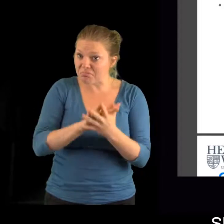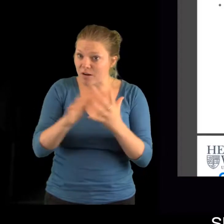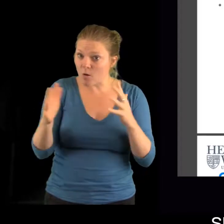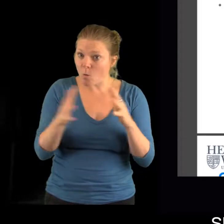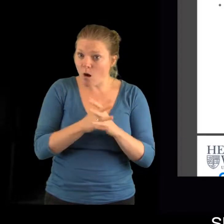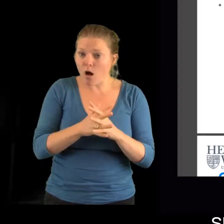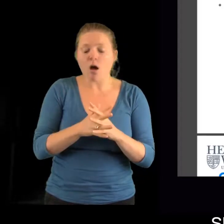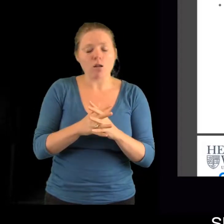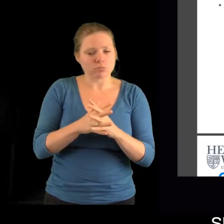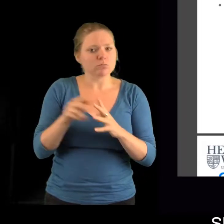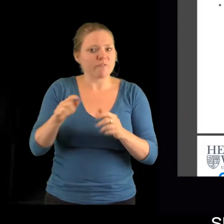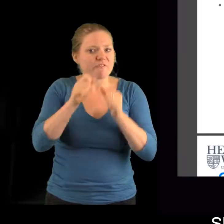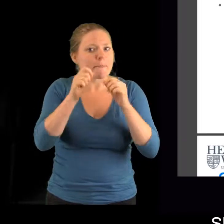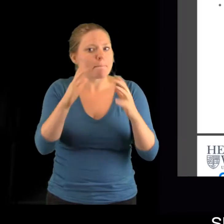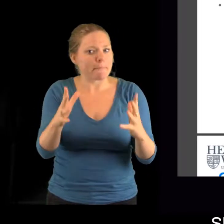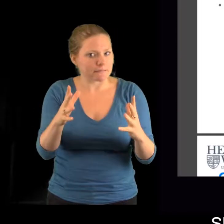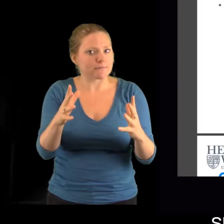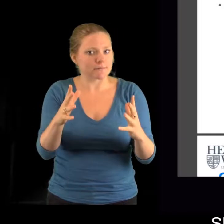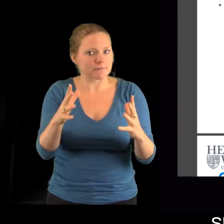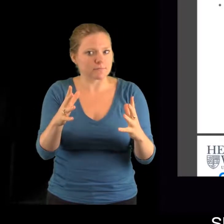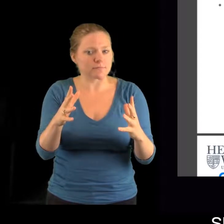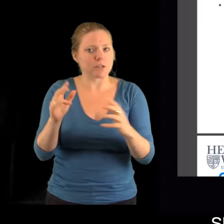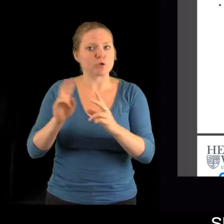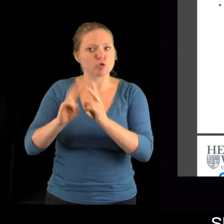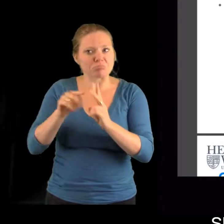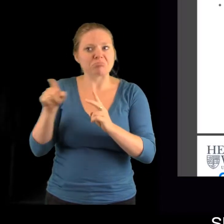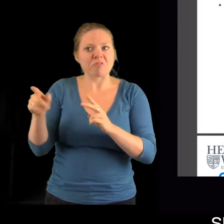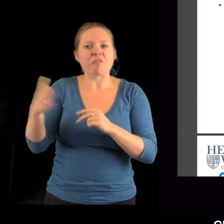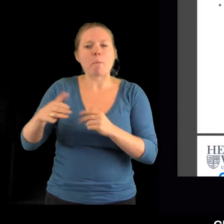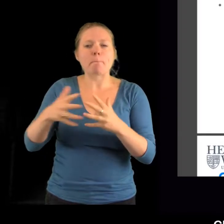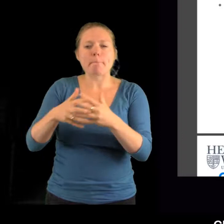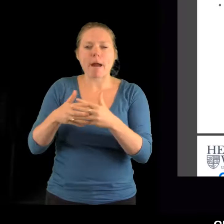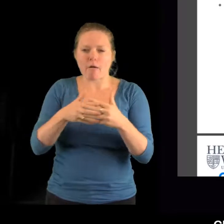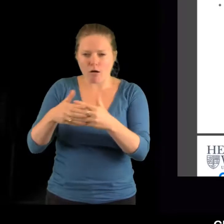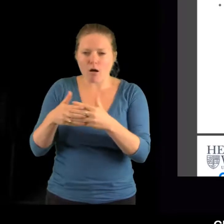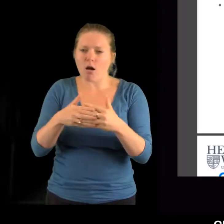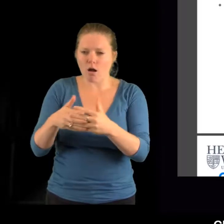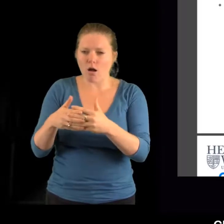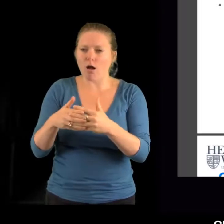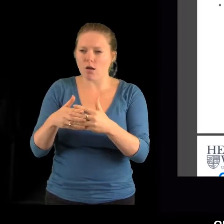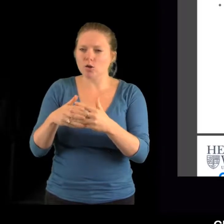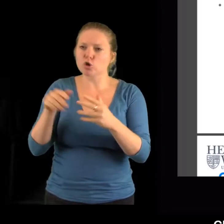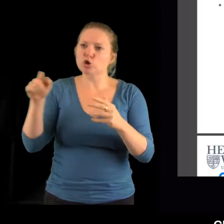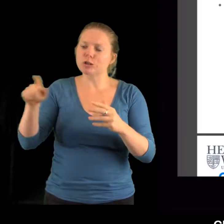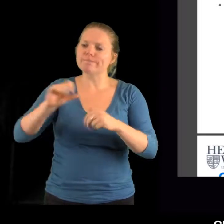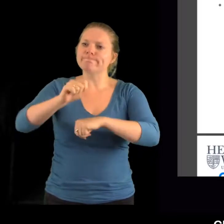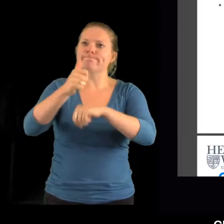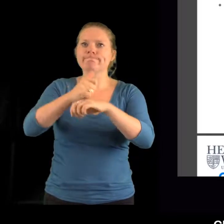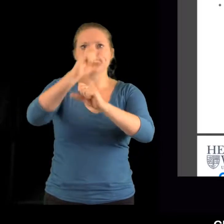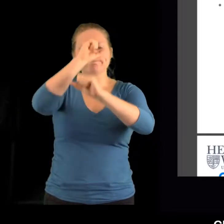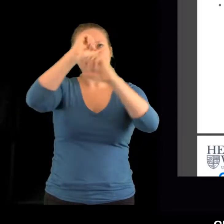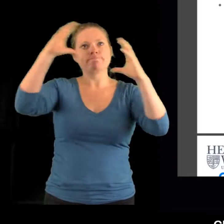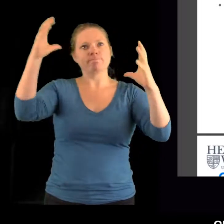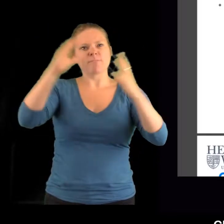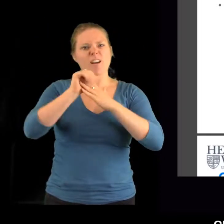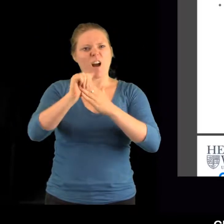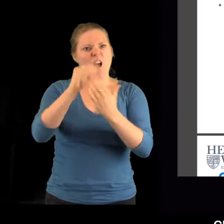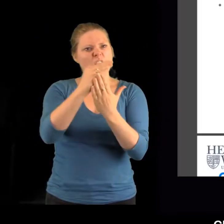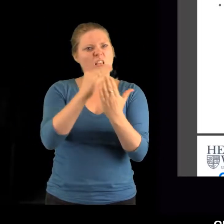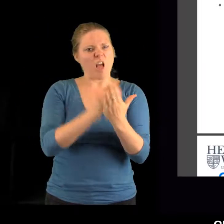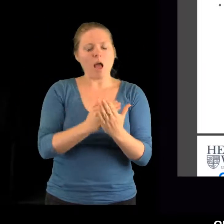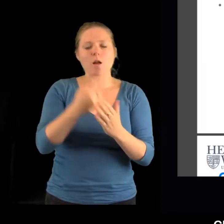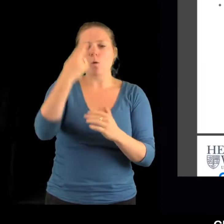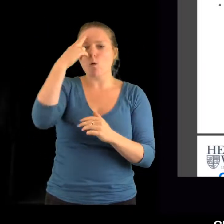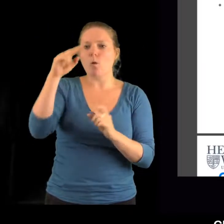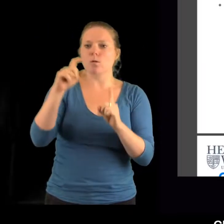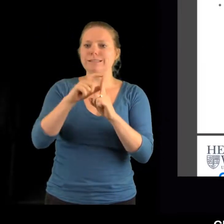work focuses on ethics, and she's created a framework called DCS that helps interpreters make decisions